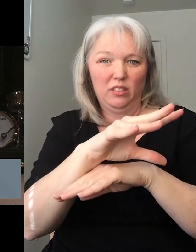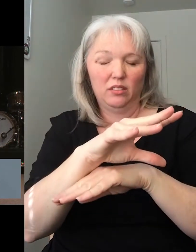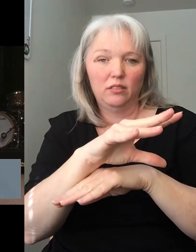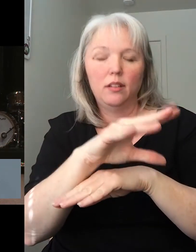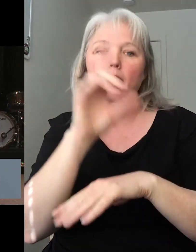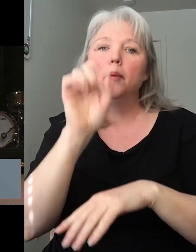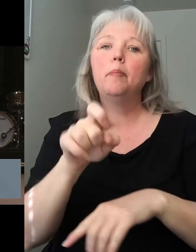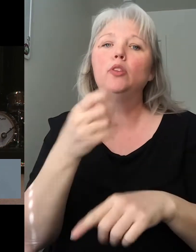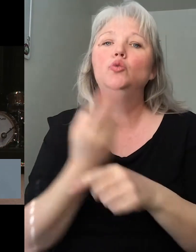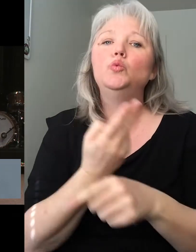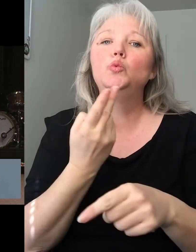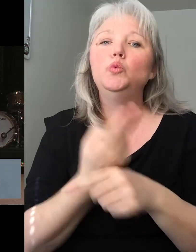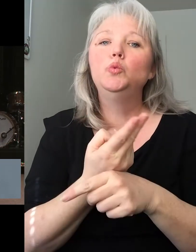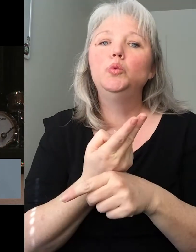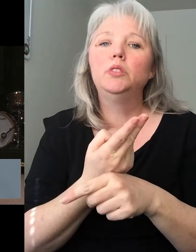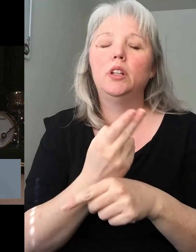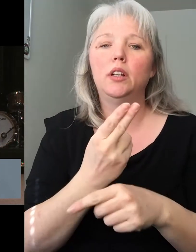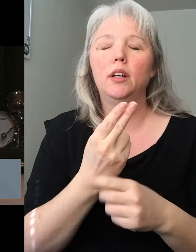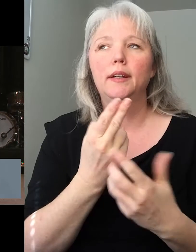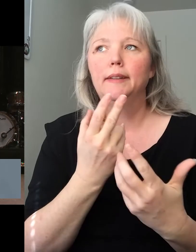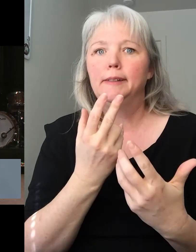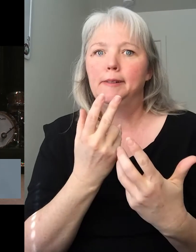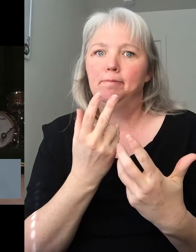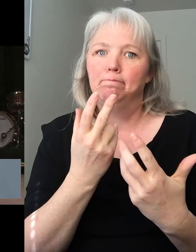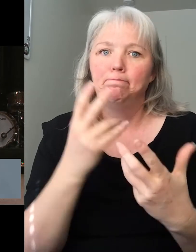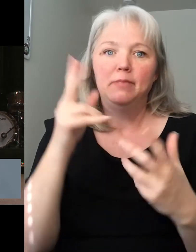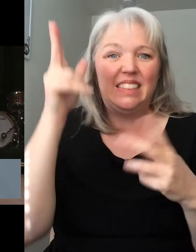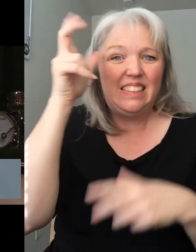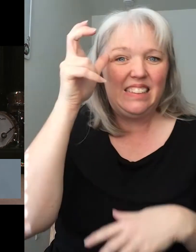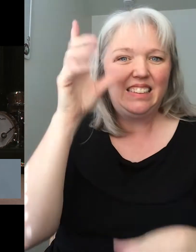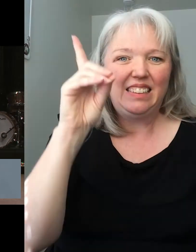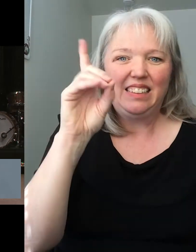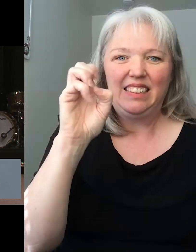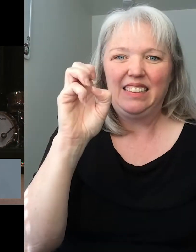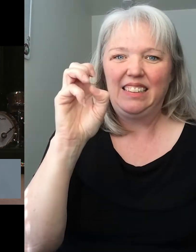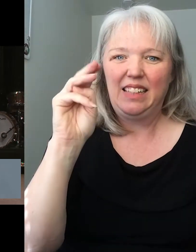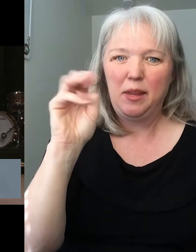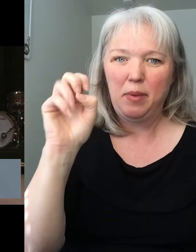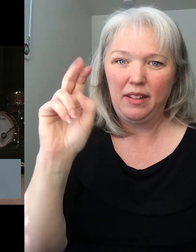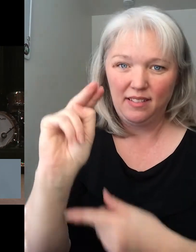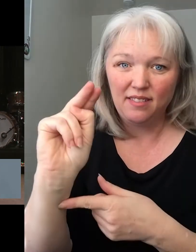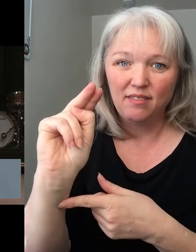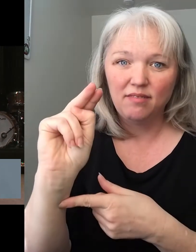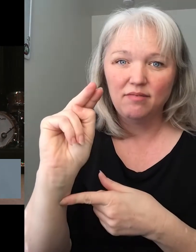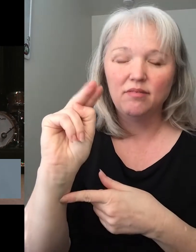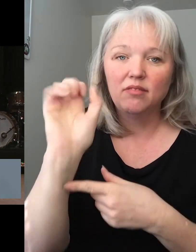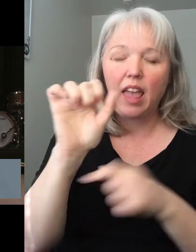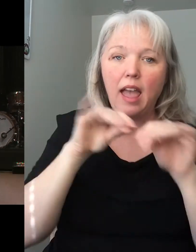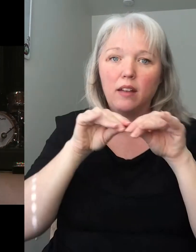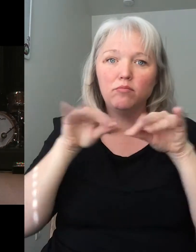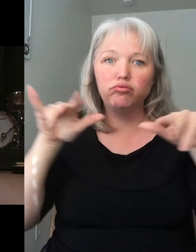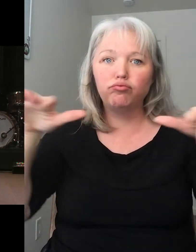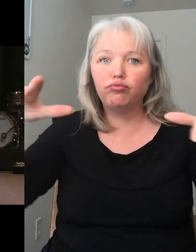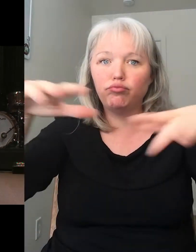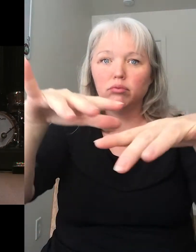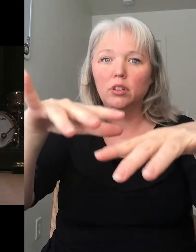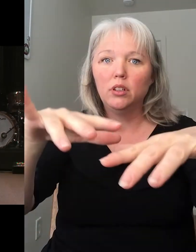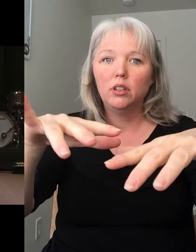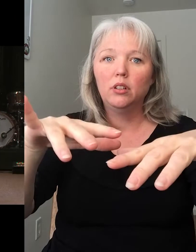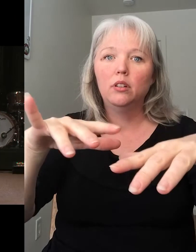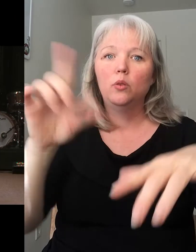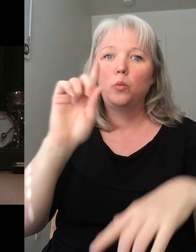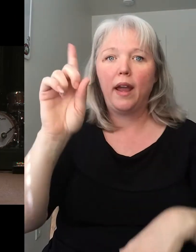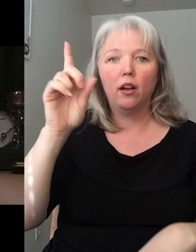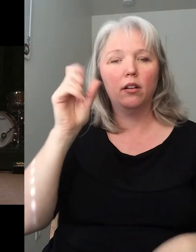somewhere, must use forces or, quote, demons that they might go into the areas that he